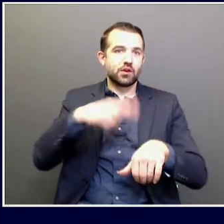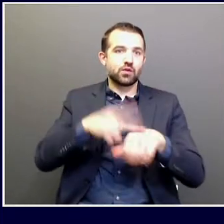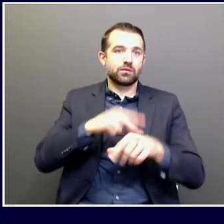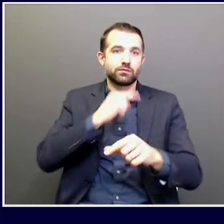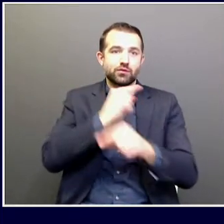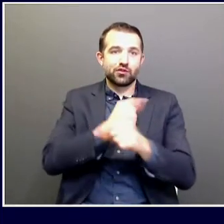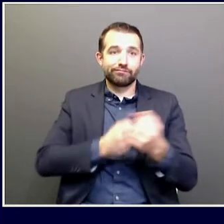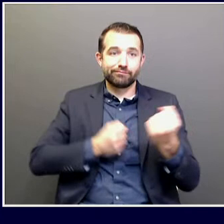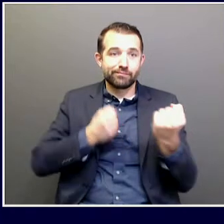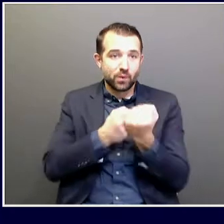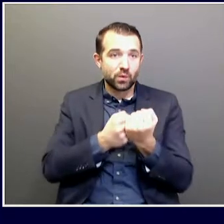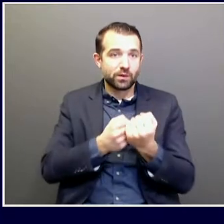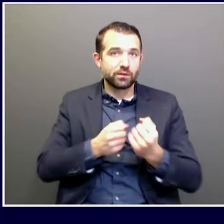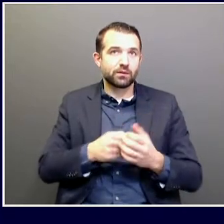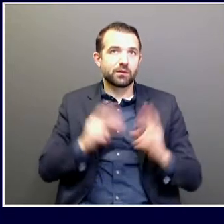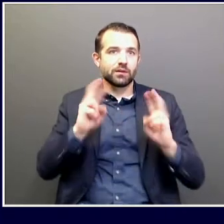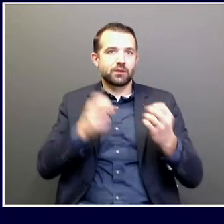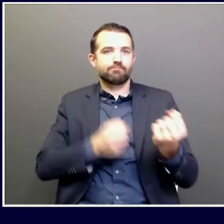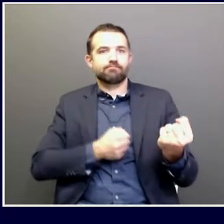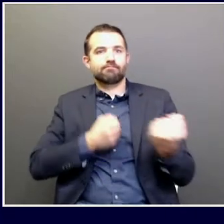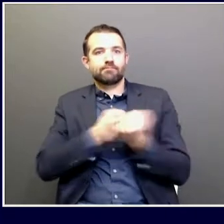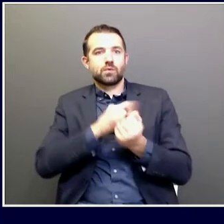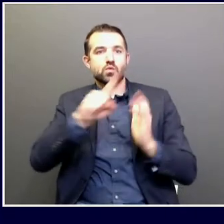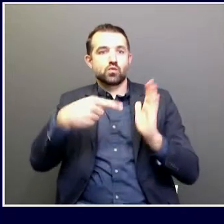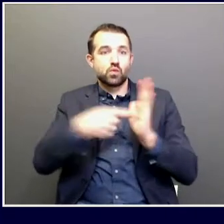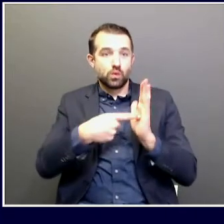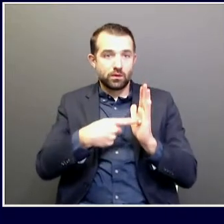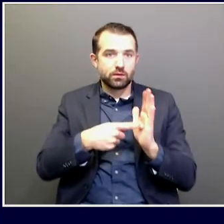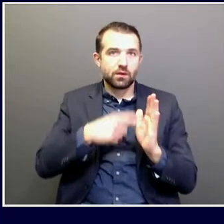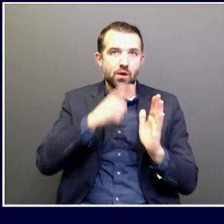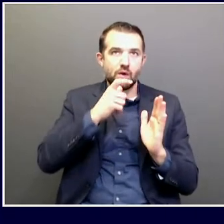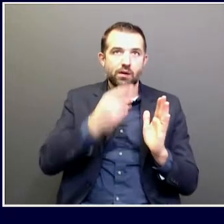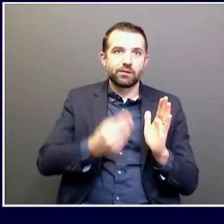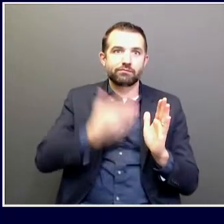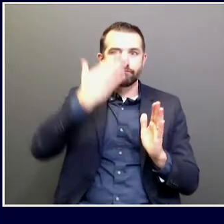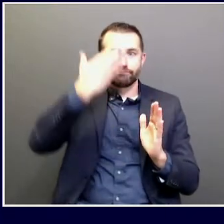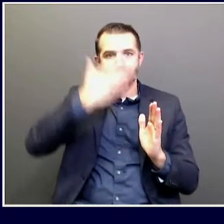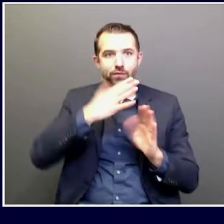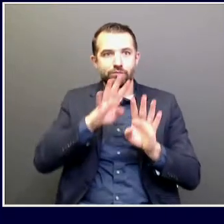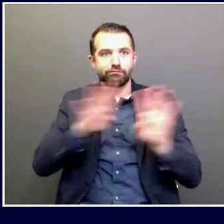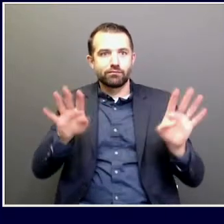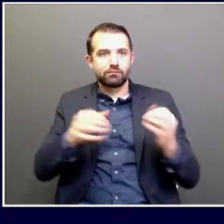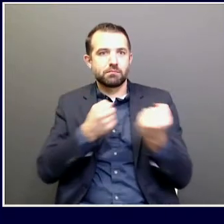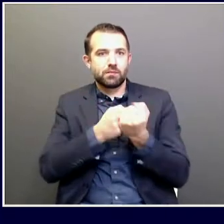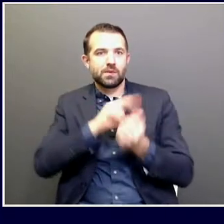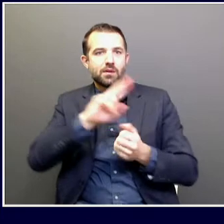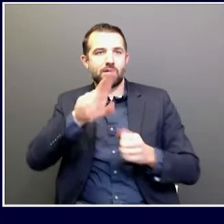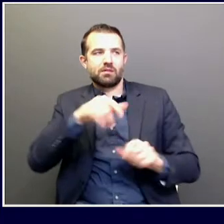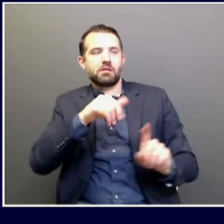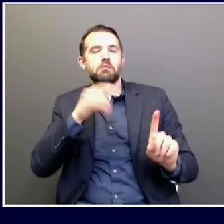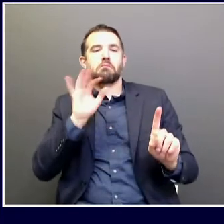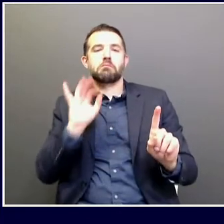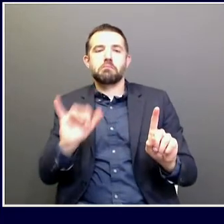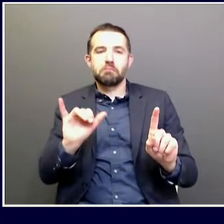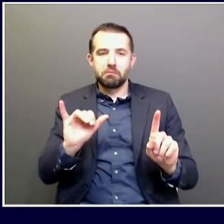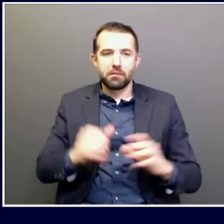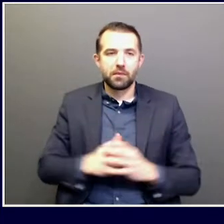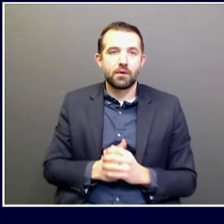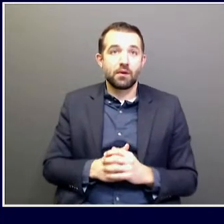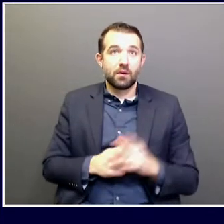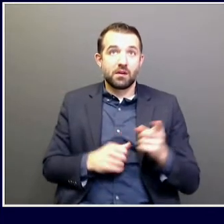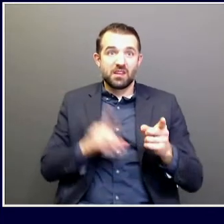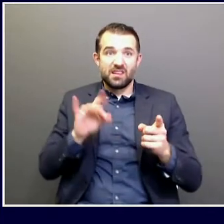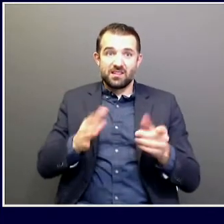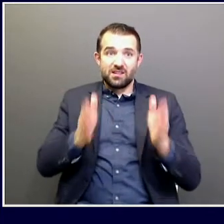support roles. But you also mentioned that you were requesting some federal assistance, kind of this